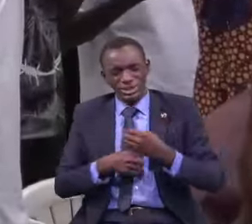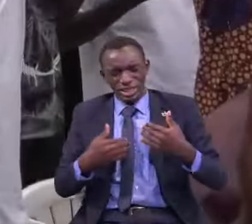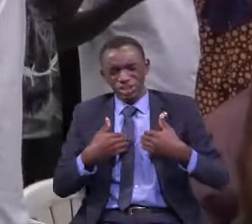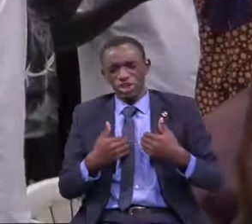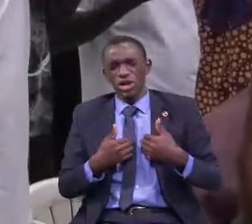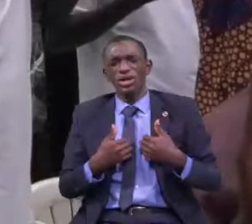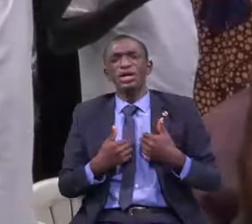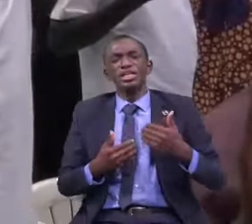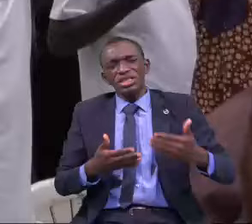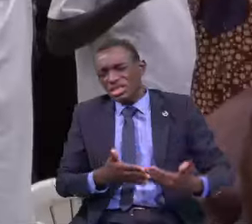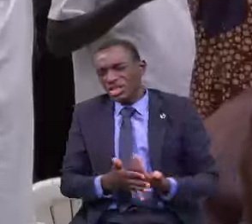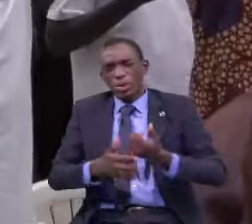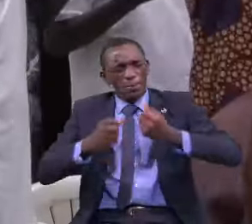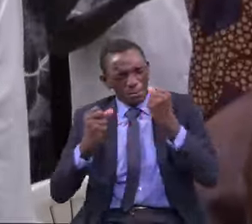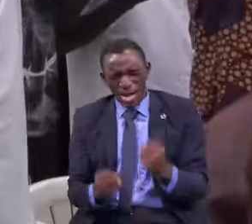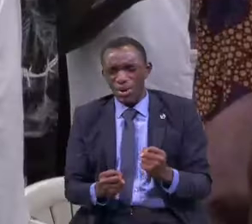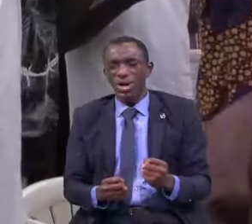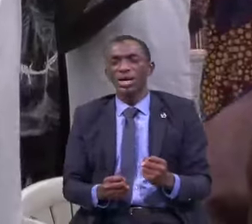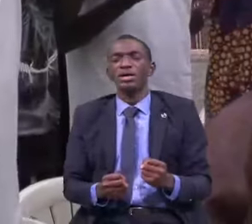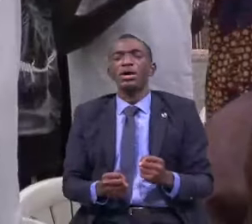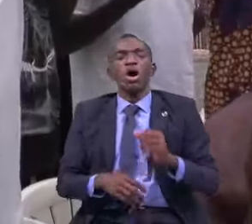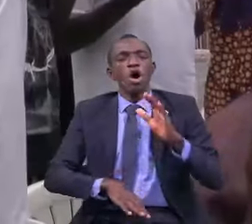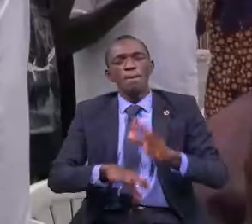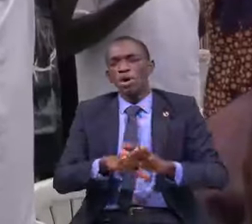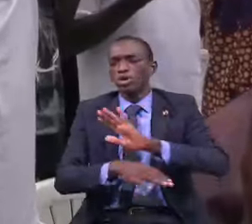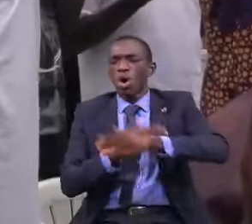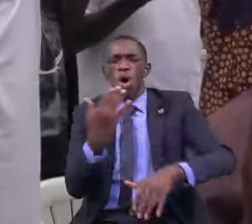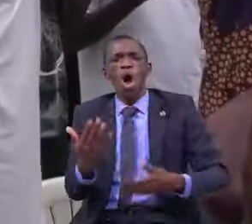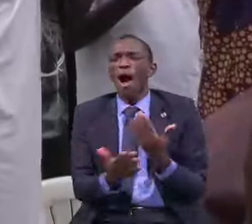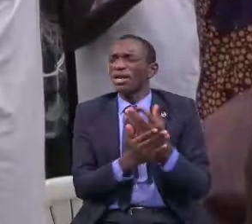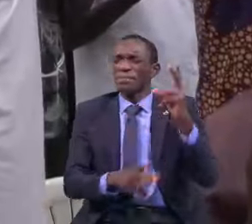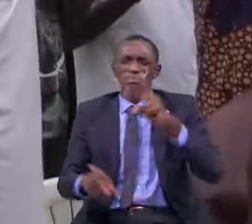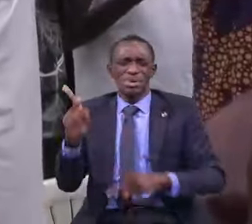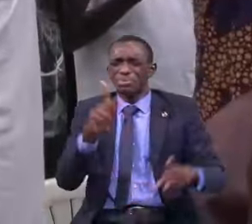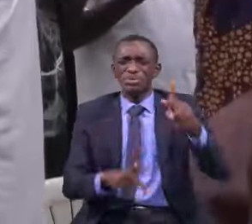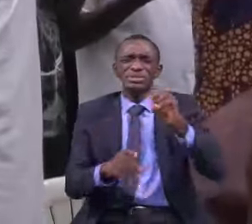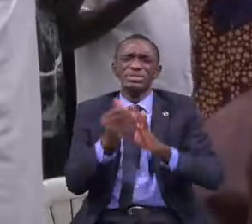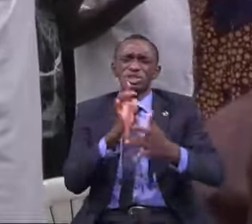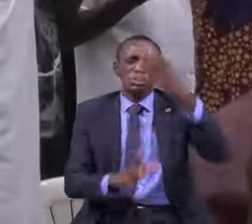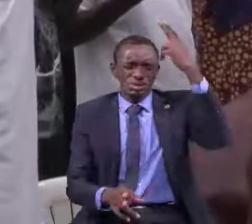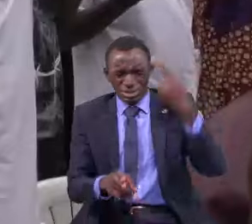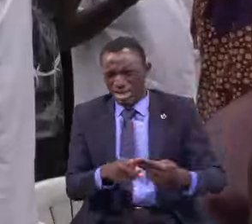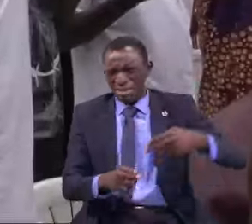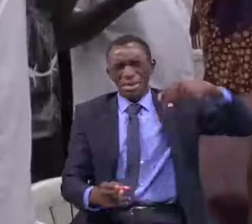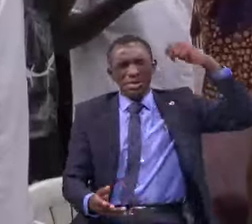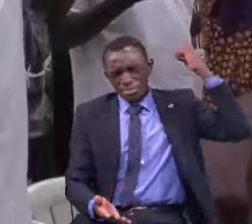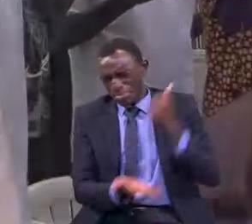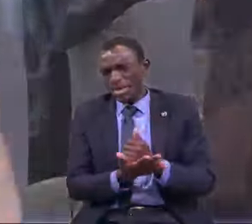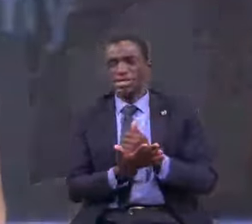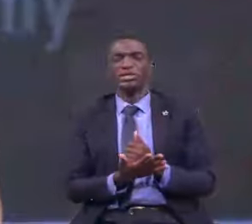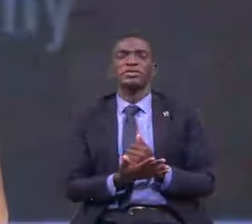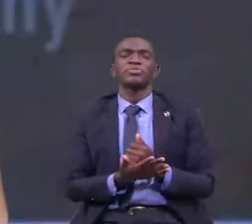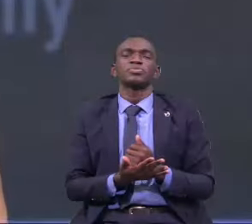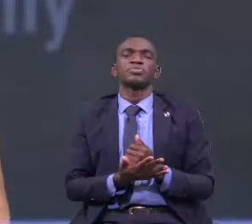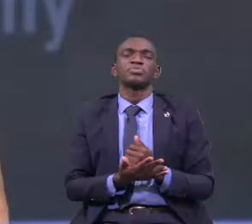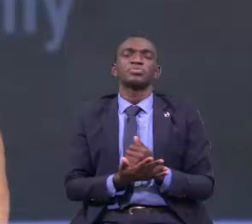new power upon all your people in Jesus' name.